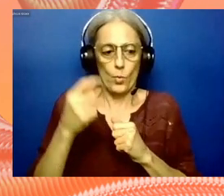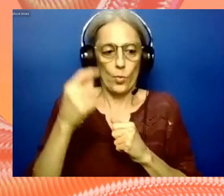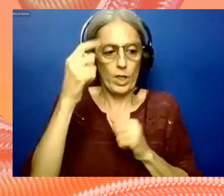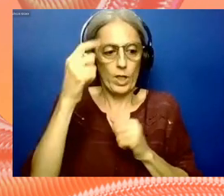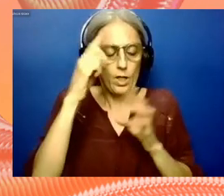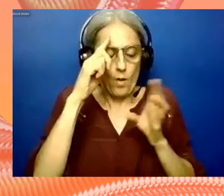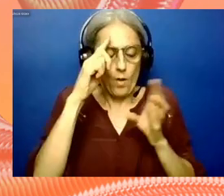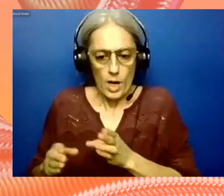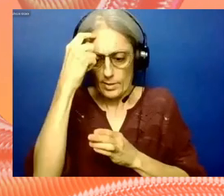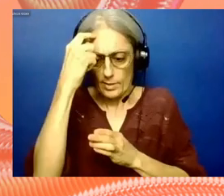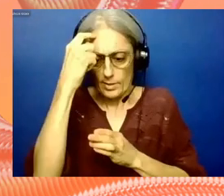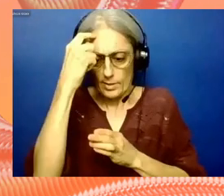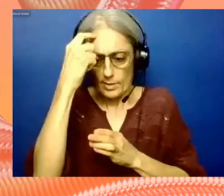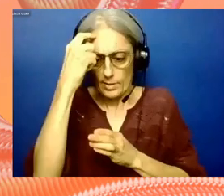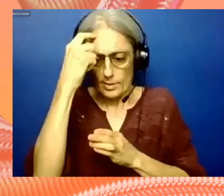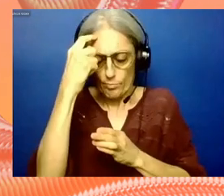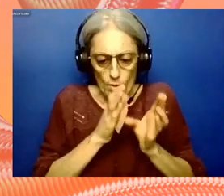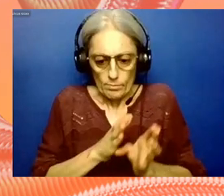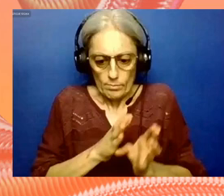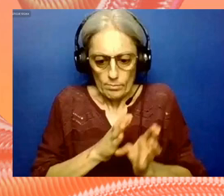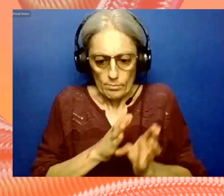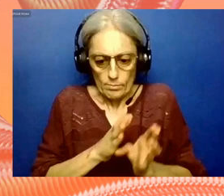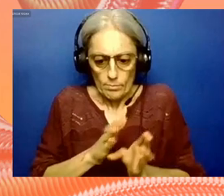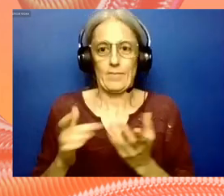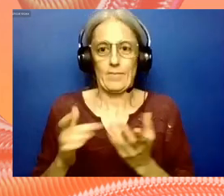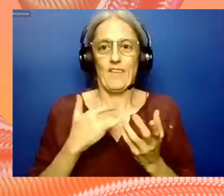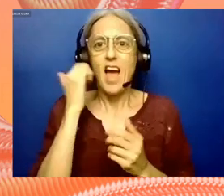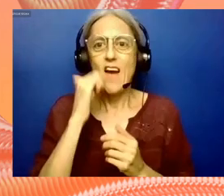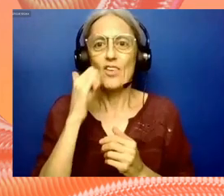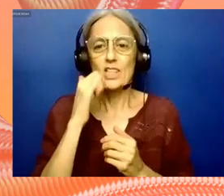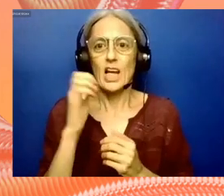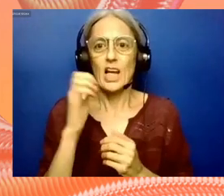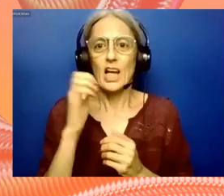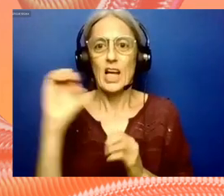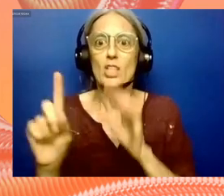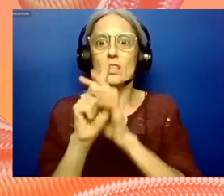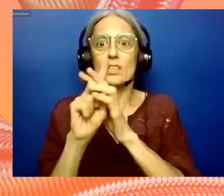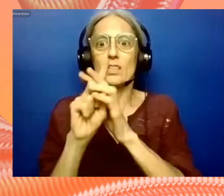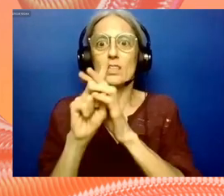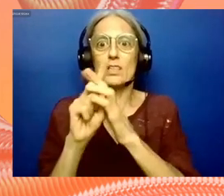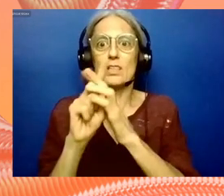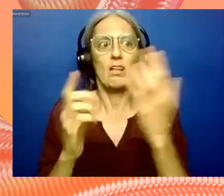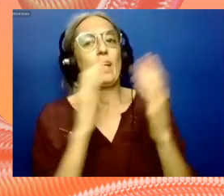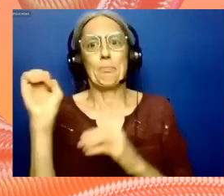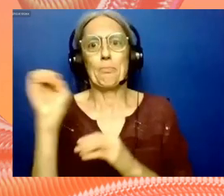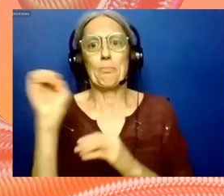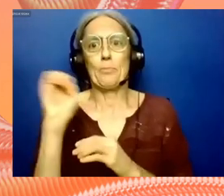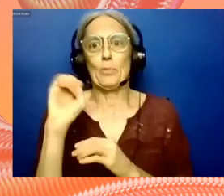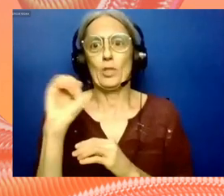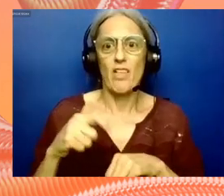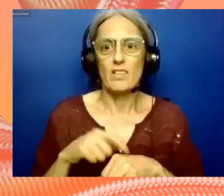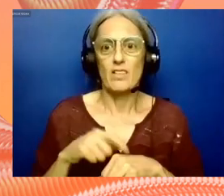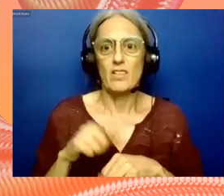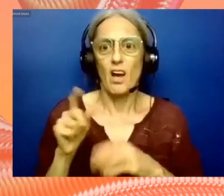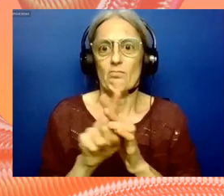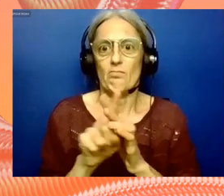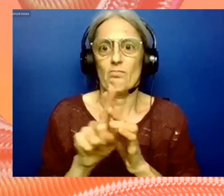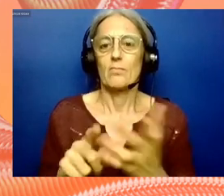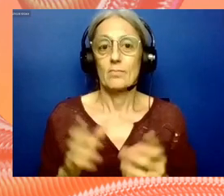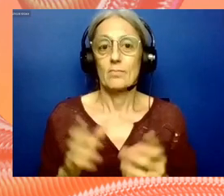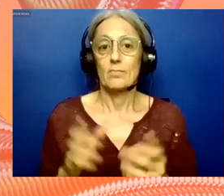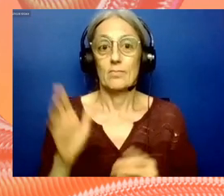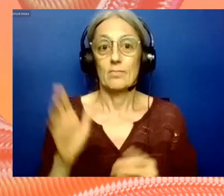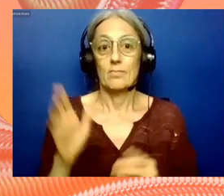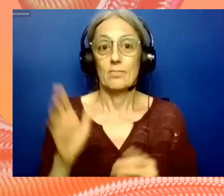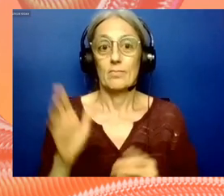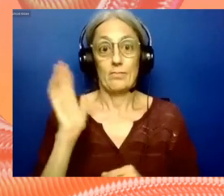emergencies all the time. It's like, I get, you know, I used to go on my phone because I was kind of like, you know, always in it.